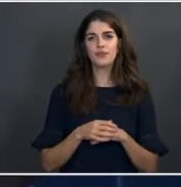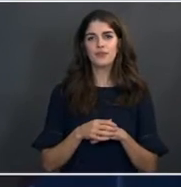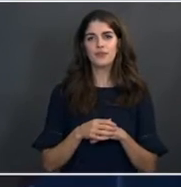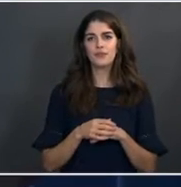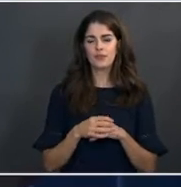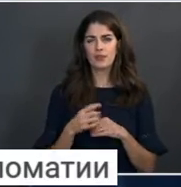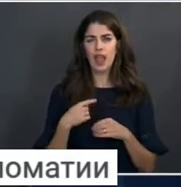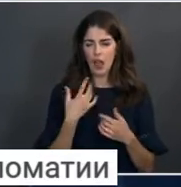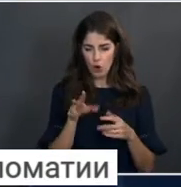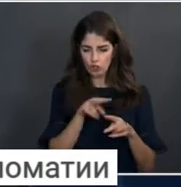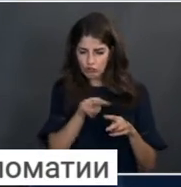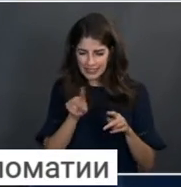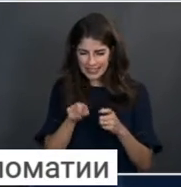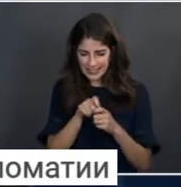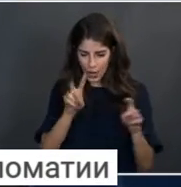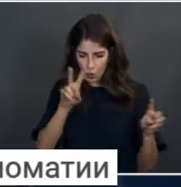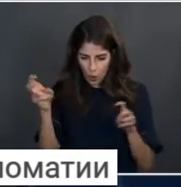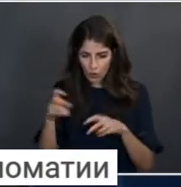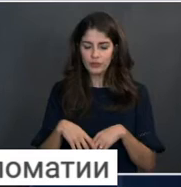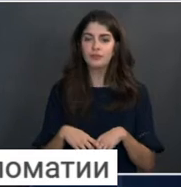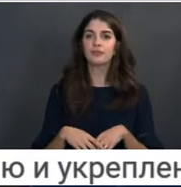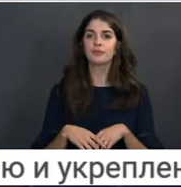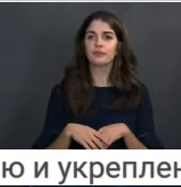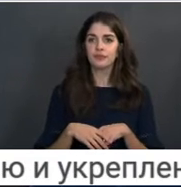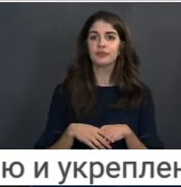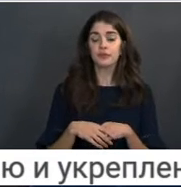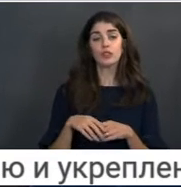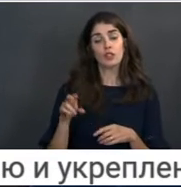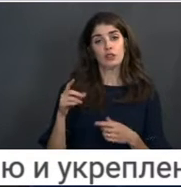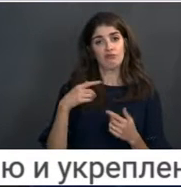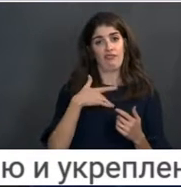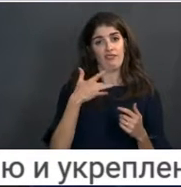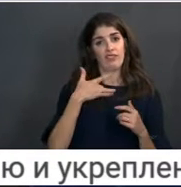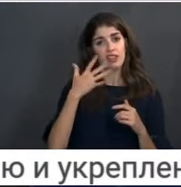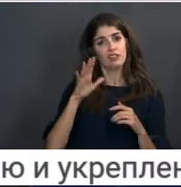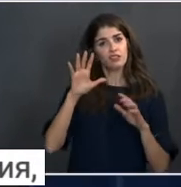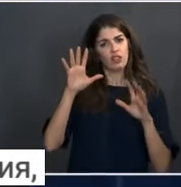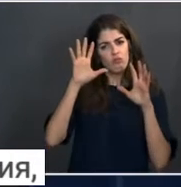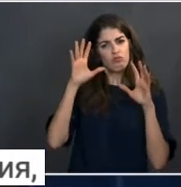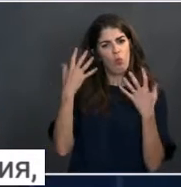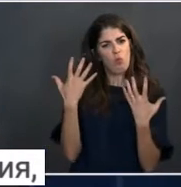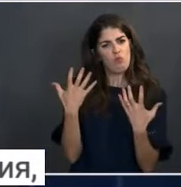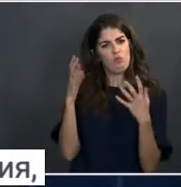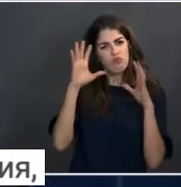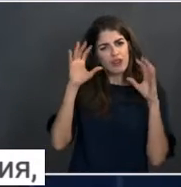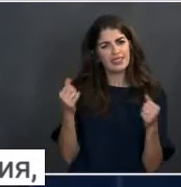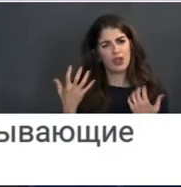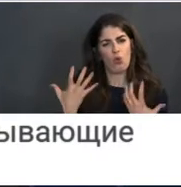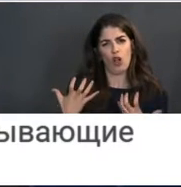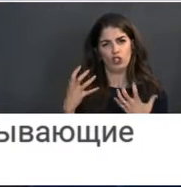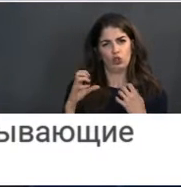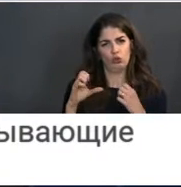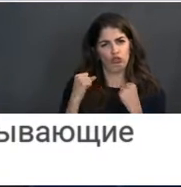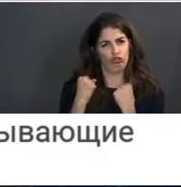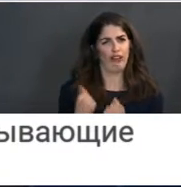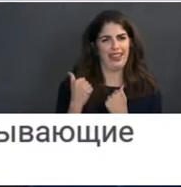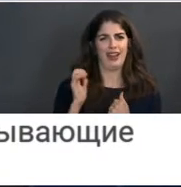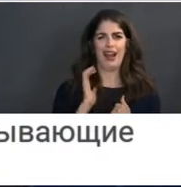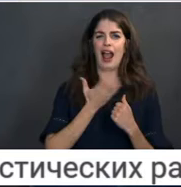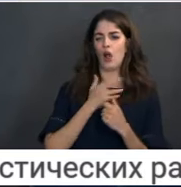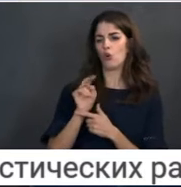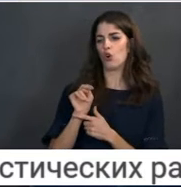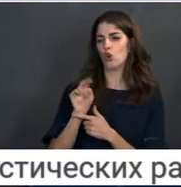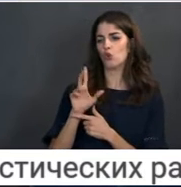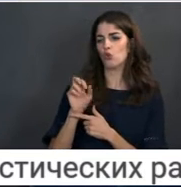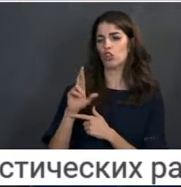language. He believes that through follow-on diplomacy, the U.S. should seek to lengthen and strengthen these nuclear constraints and address other issues of